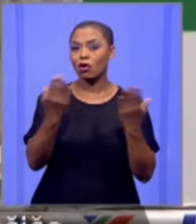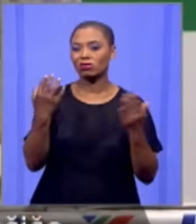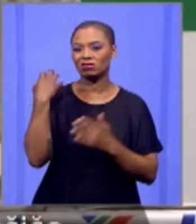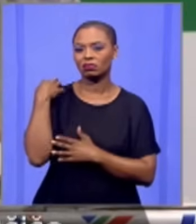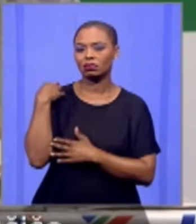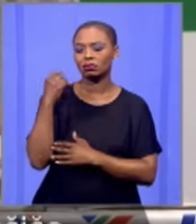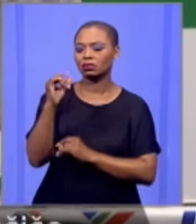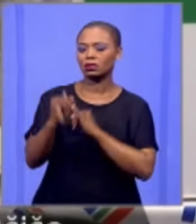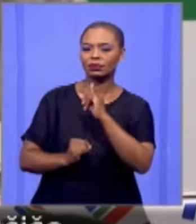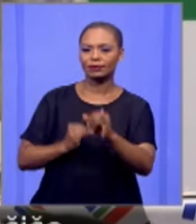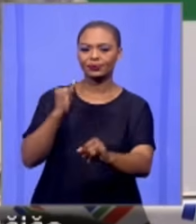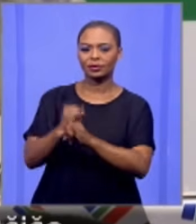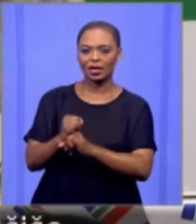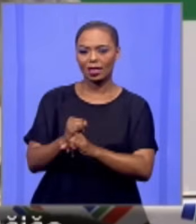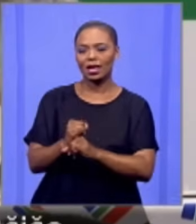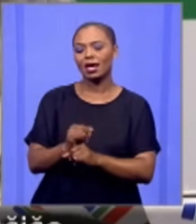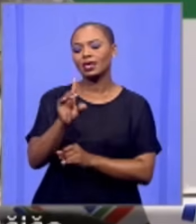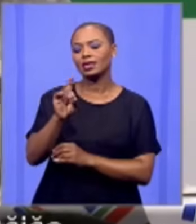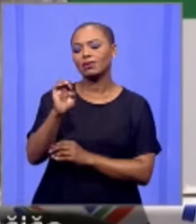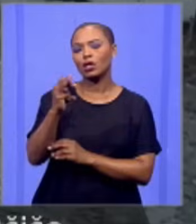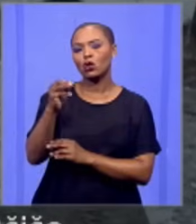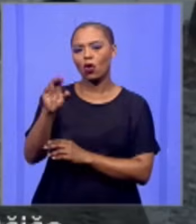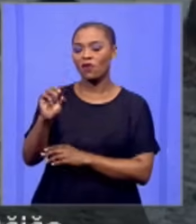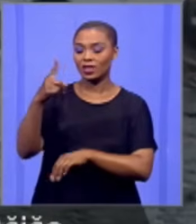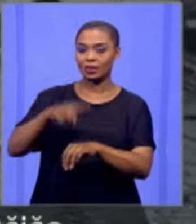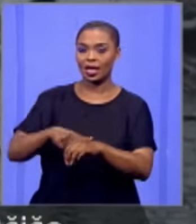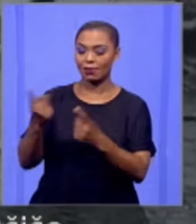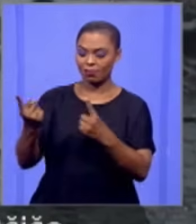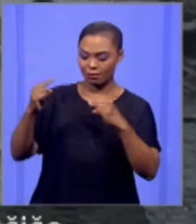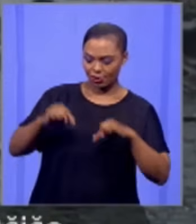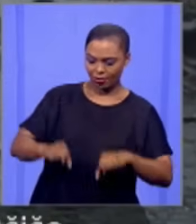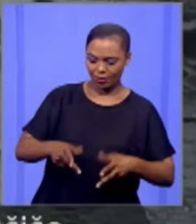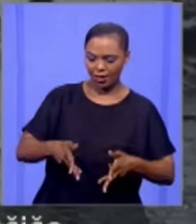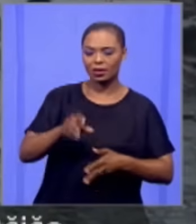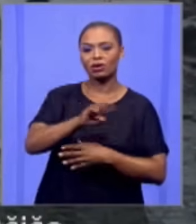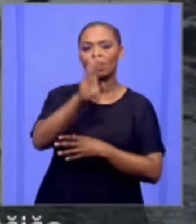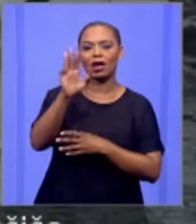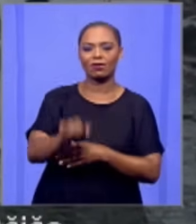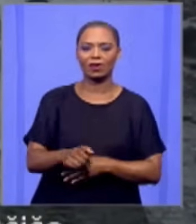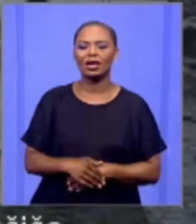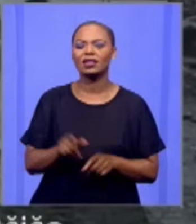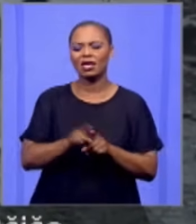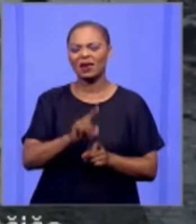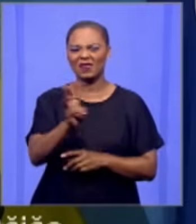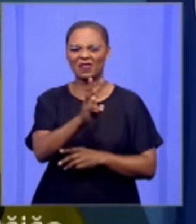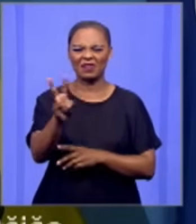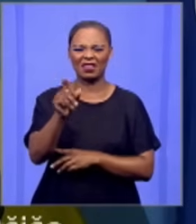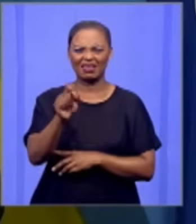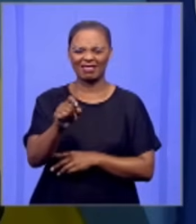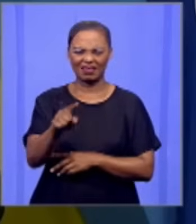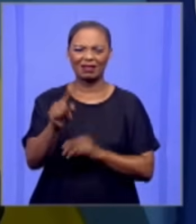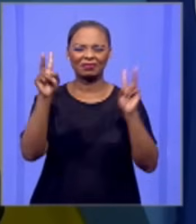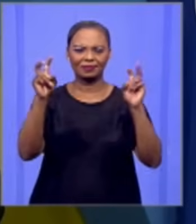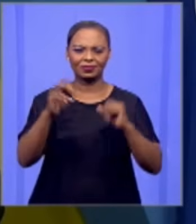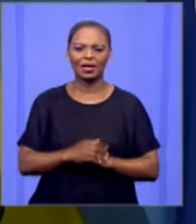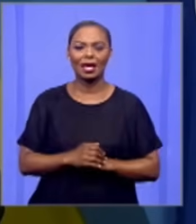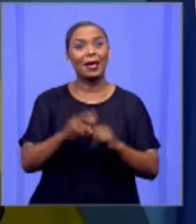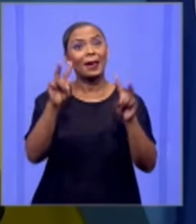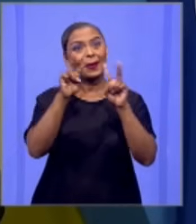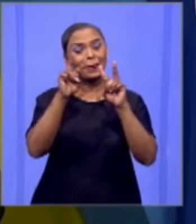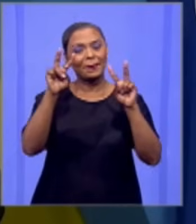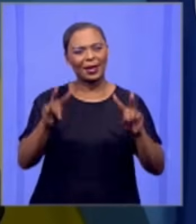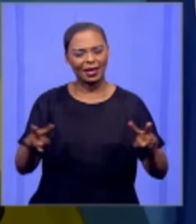merero ya dinaga di šele Dimitri Kuleba ka Afrika Borwa le yena o sola mpherefere wa ka botlhabelagare. We wish peace to be